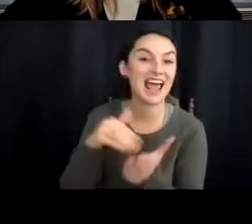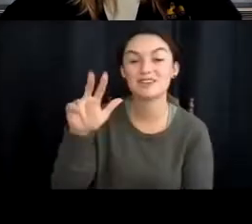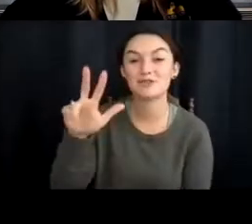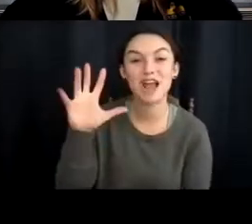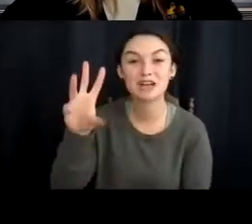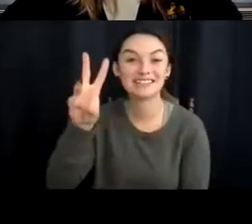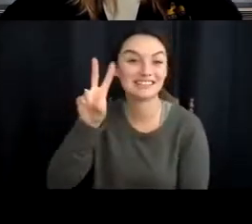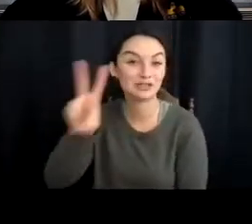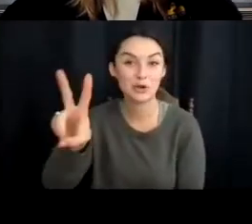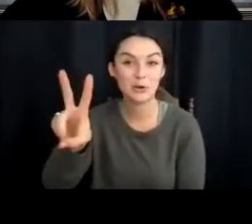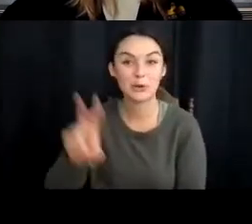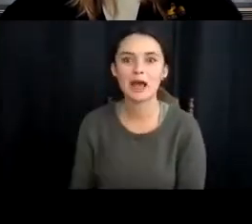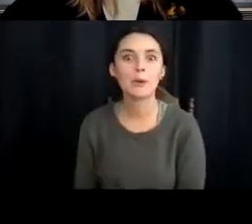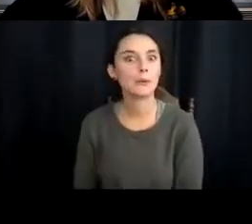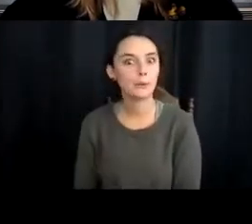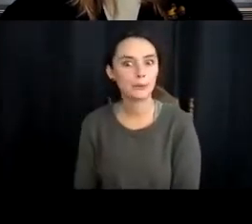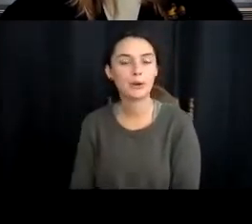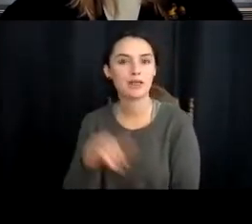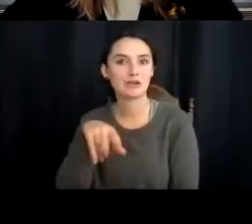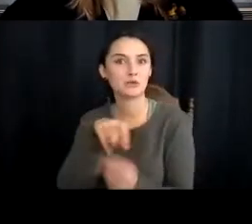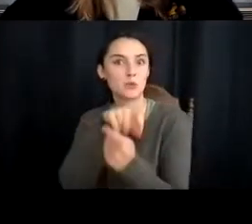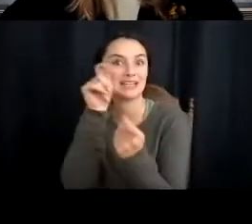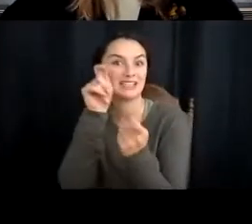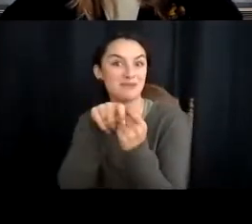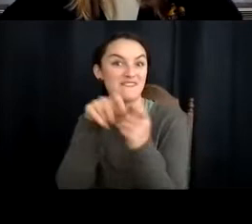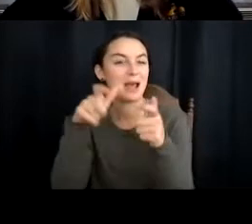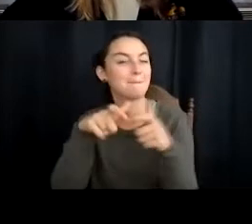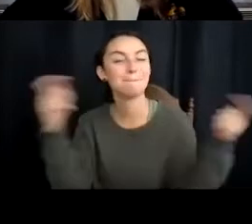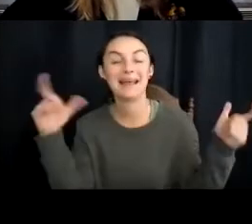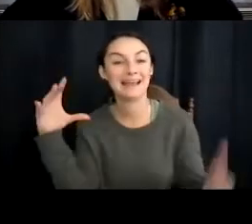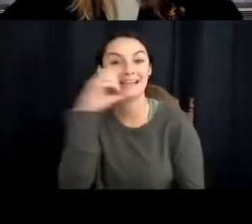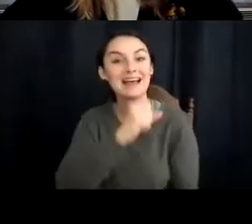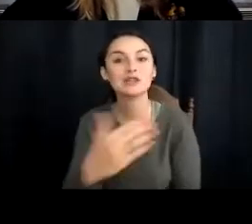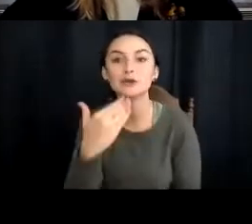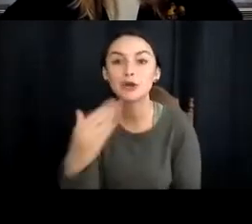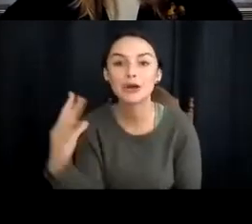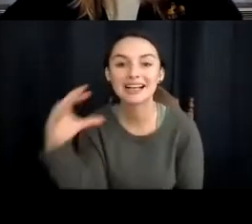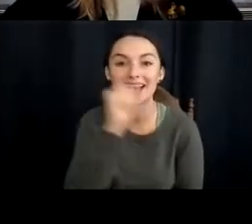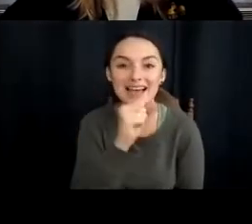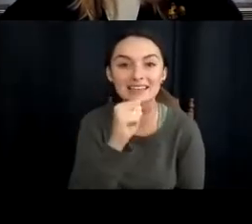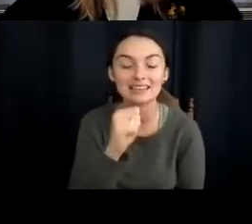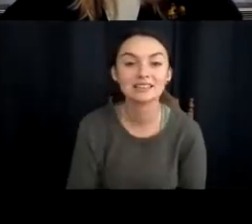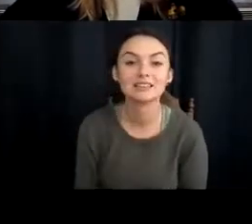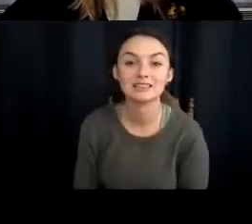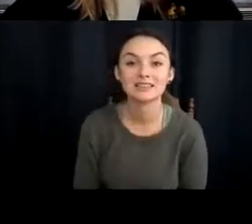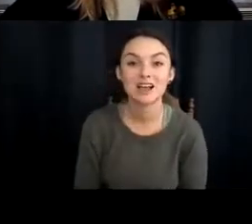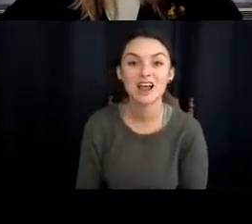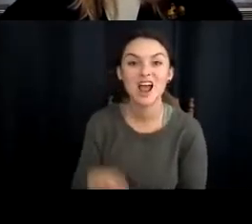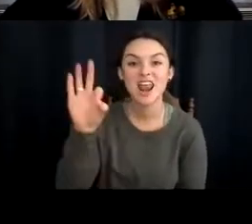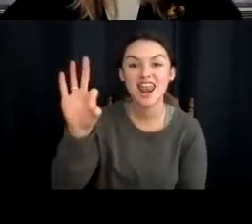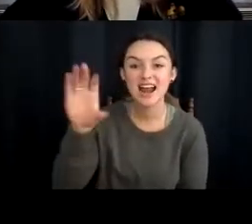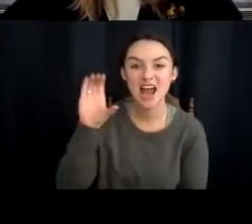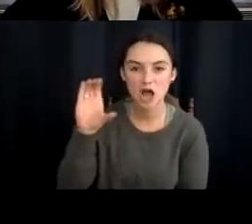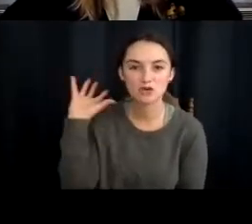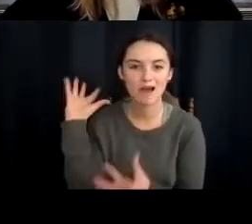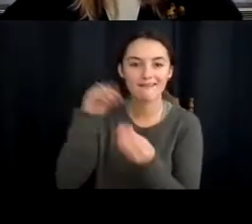2,008,362. Well, that's a very specific and very large guess. That's a good guess. We're actually looking at out of a total of 900. So we'll